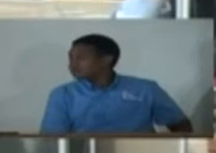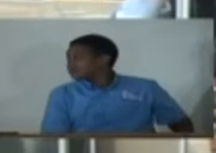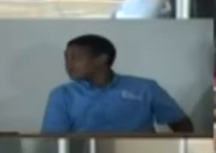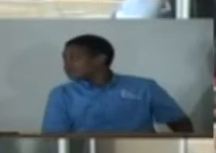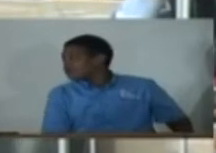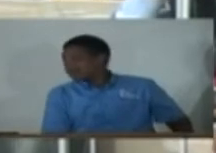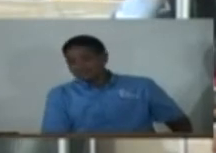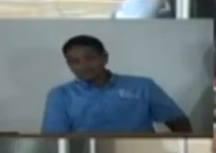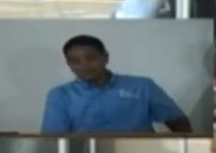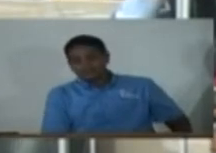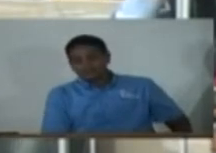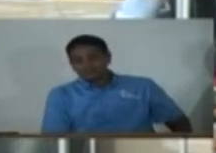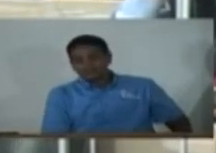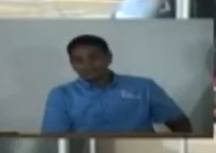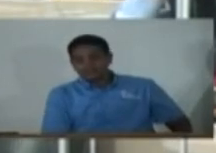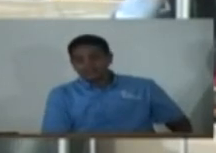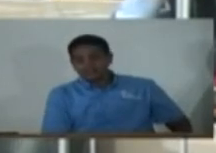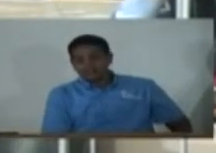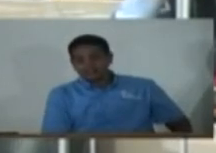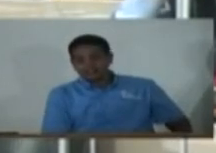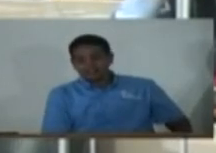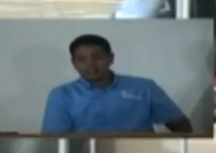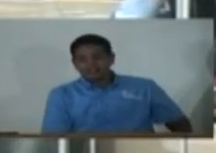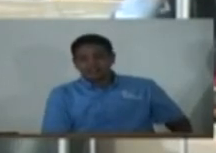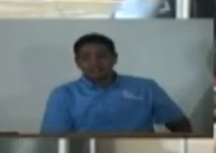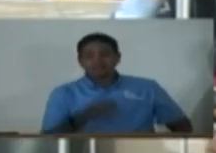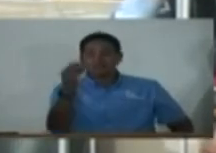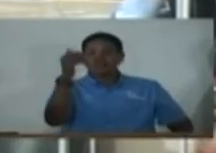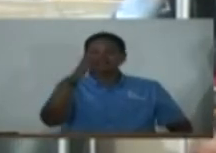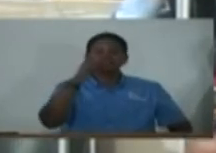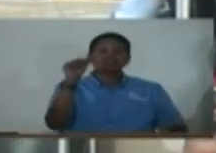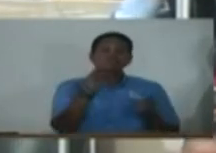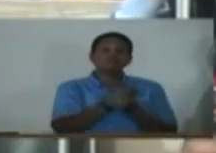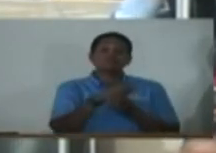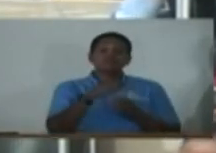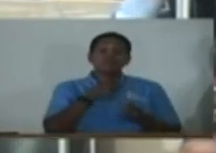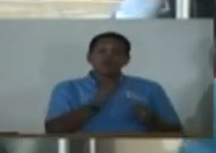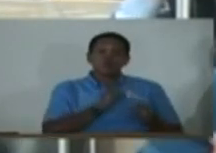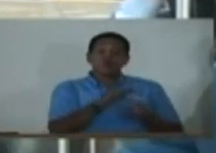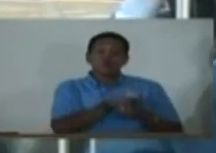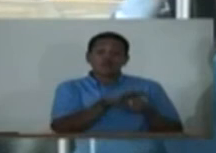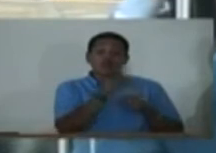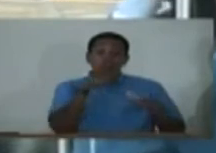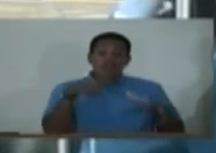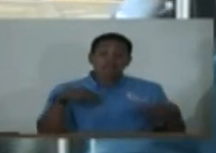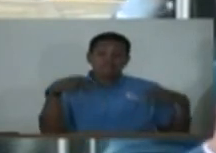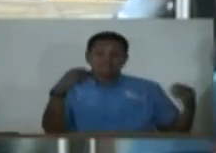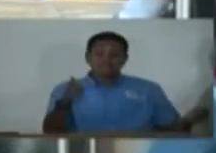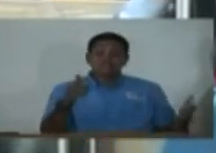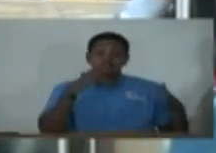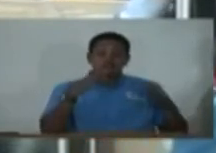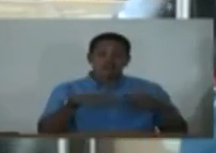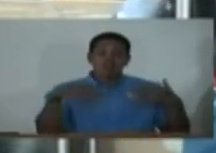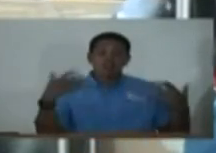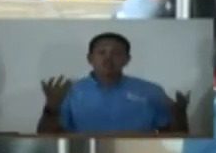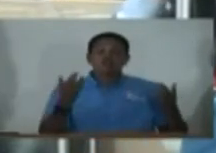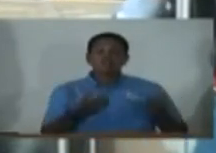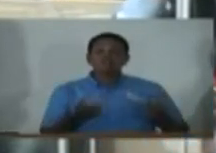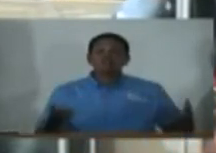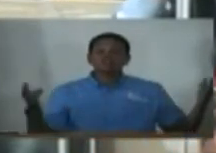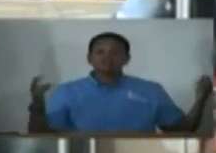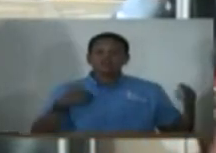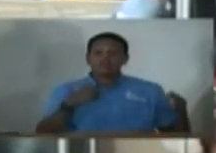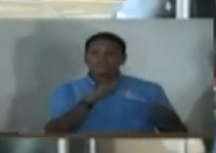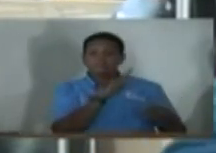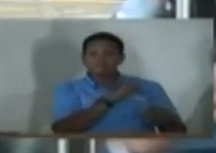That little money mashup in my own constituency. A lot of resources, my